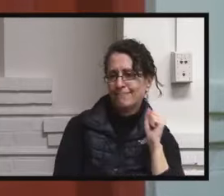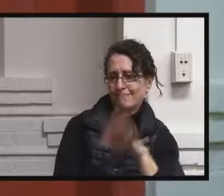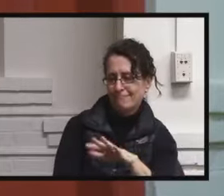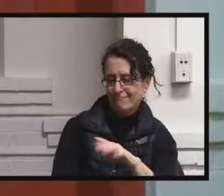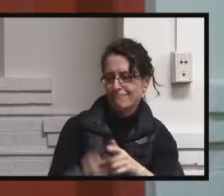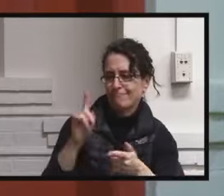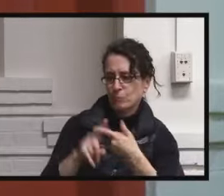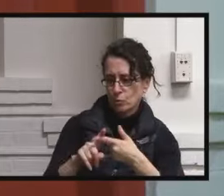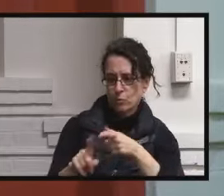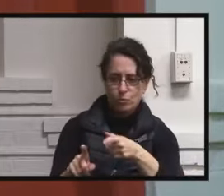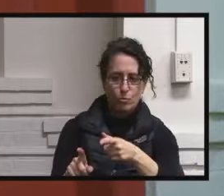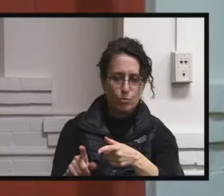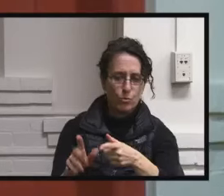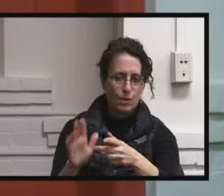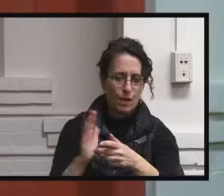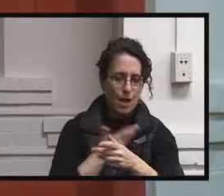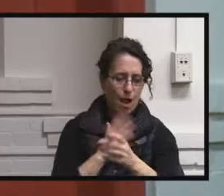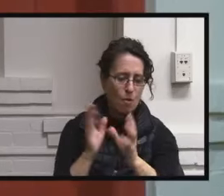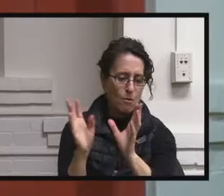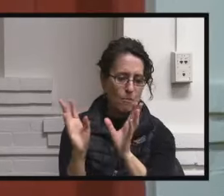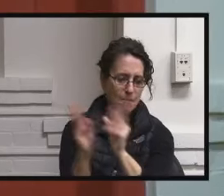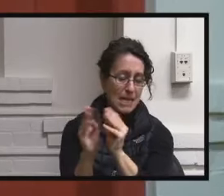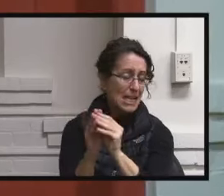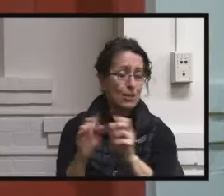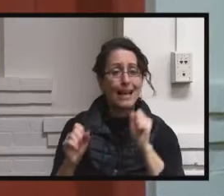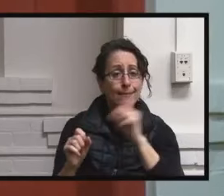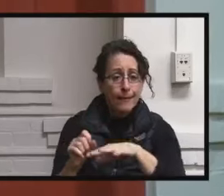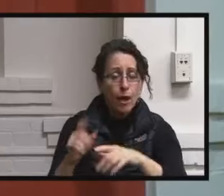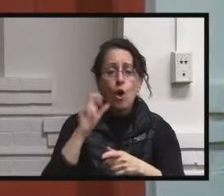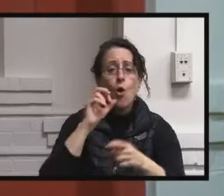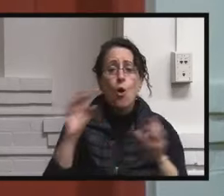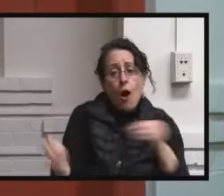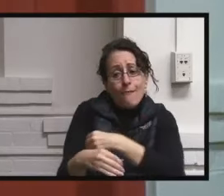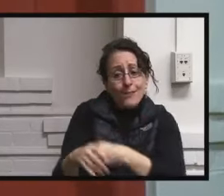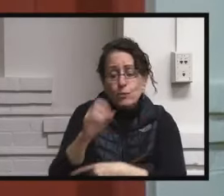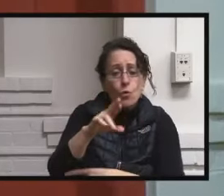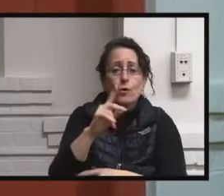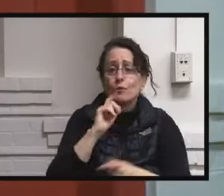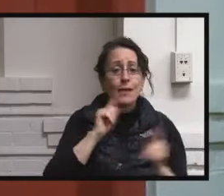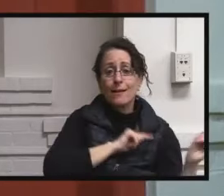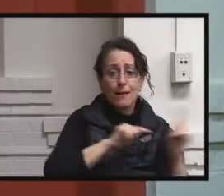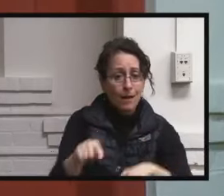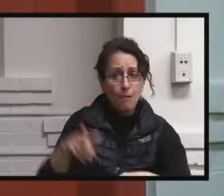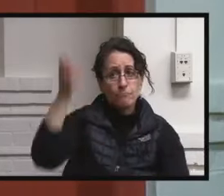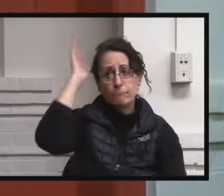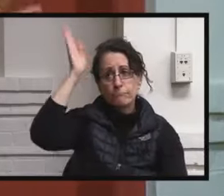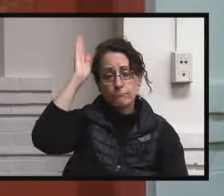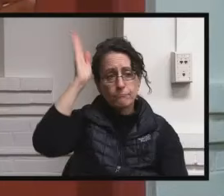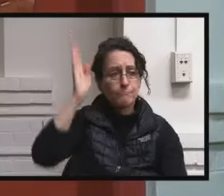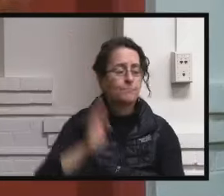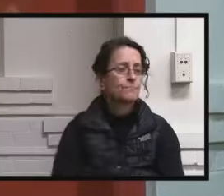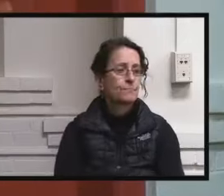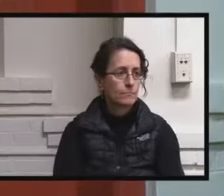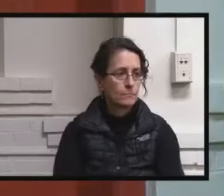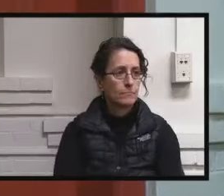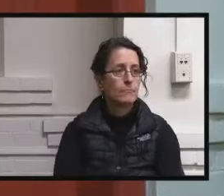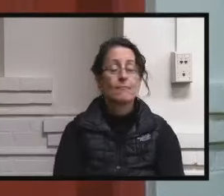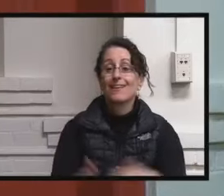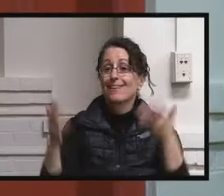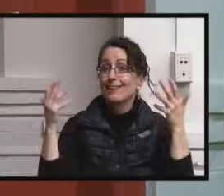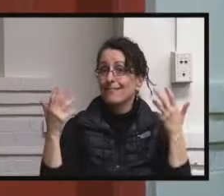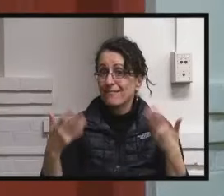one of you wanted to speak at our hearing, that would be put into our minutes directly. And then what would happen is our full board would then